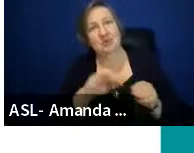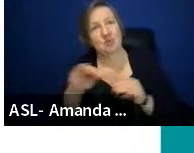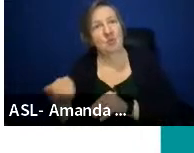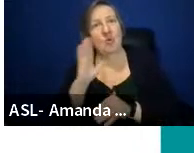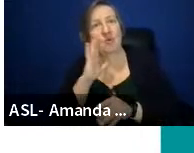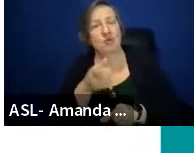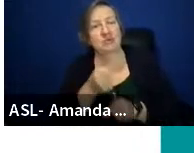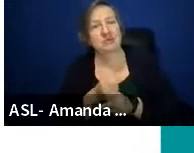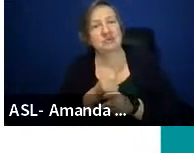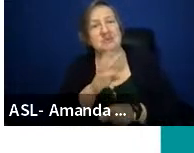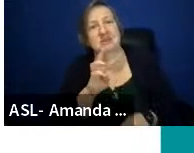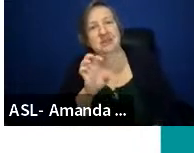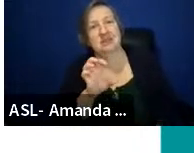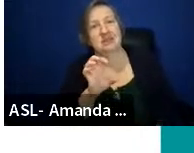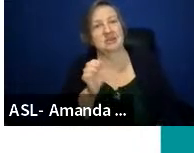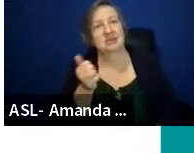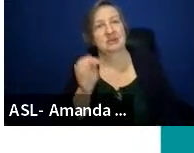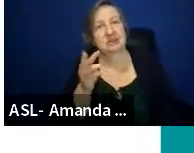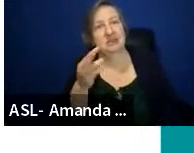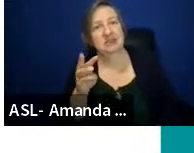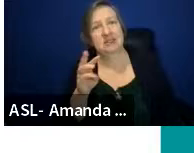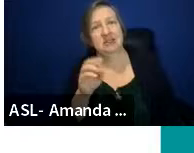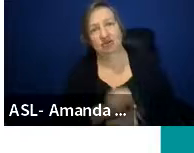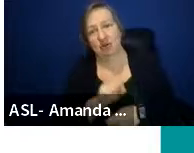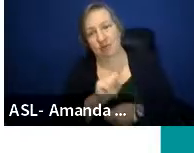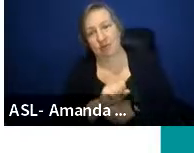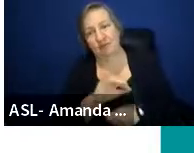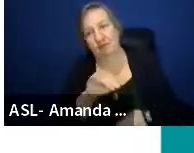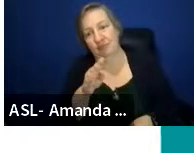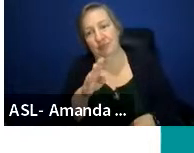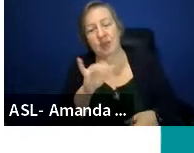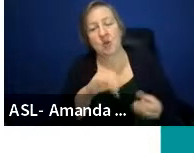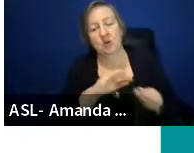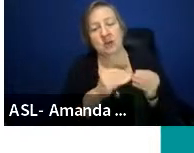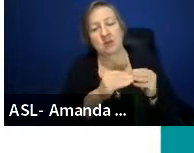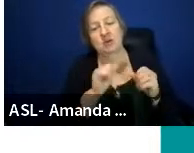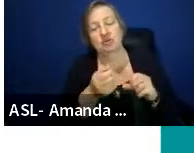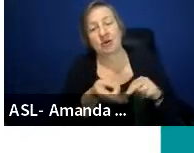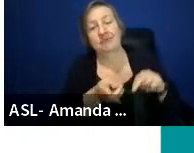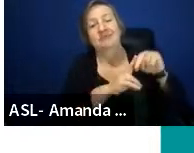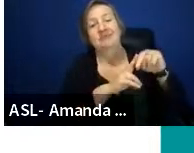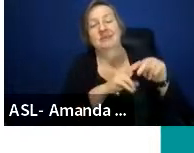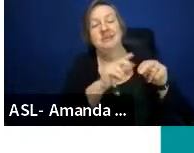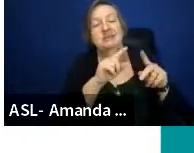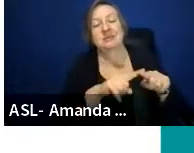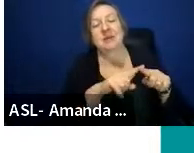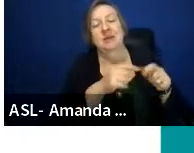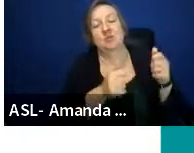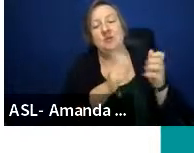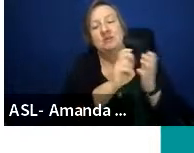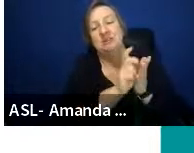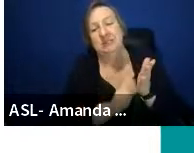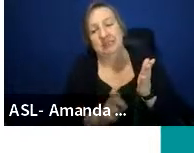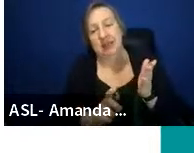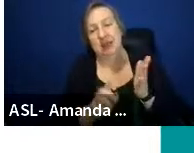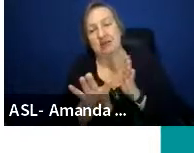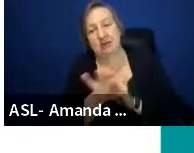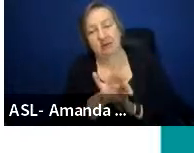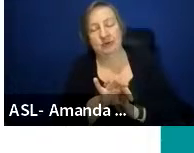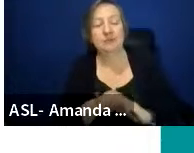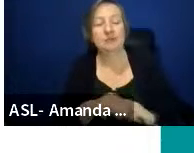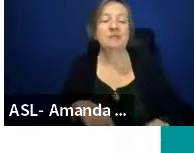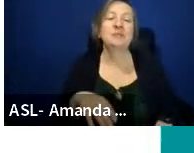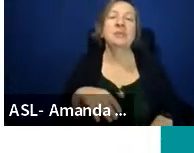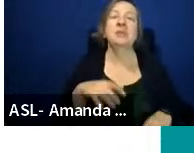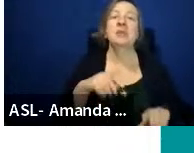approximately 616 jobs, and these numbers could increase depending on the design option. However, it is anticipated